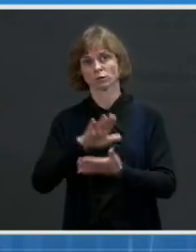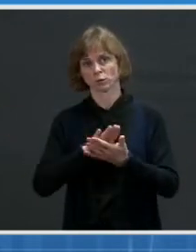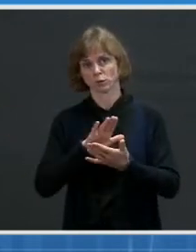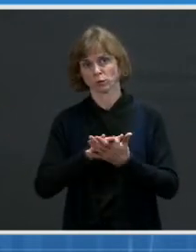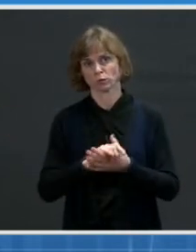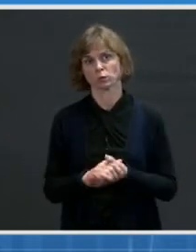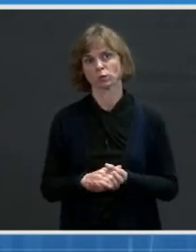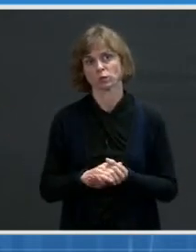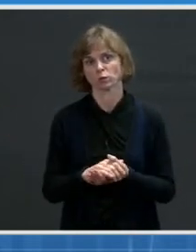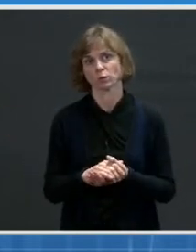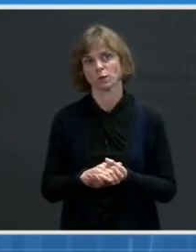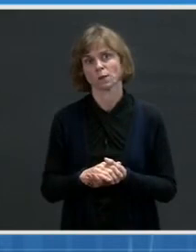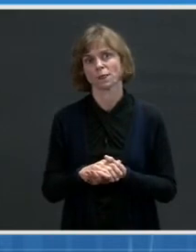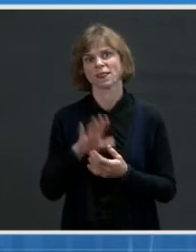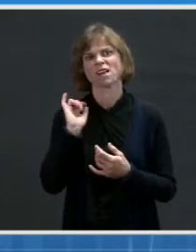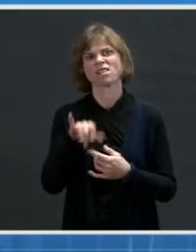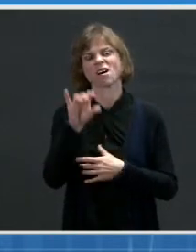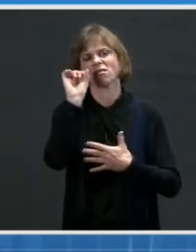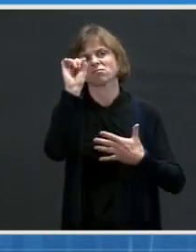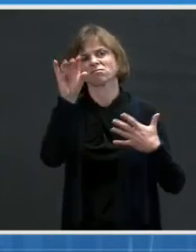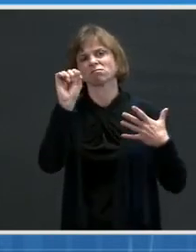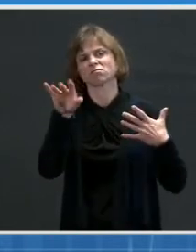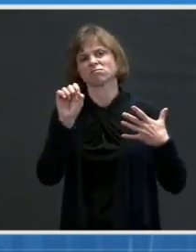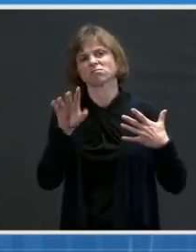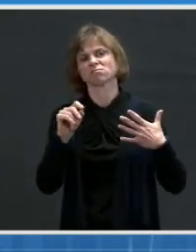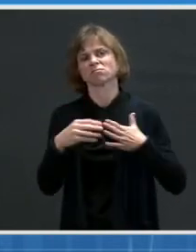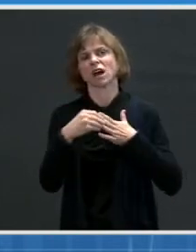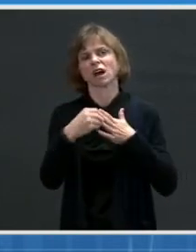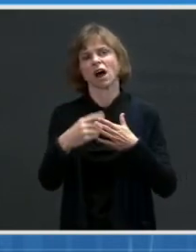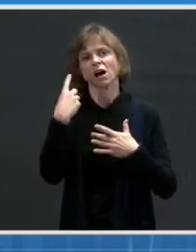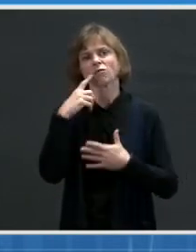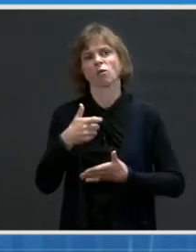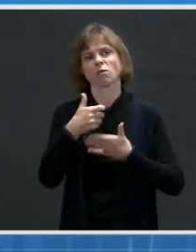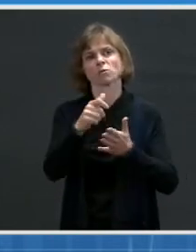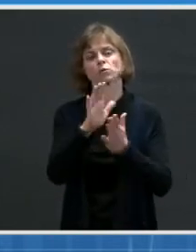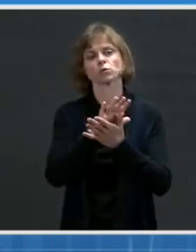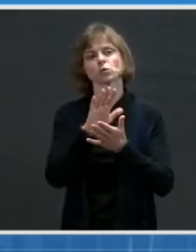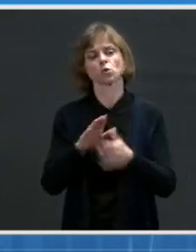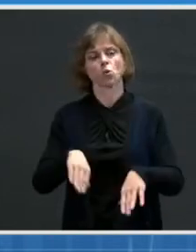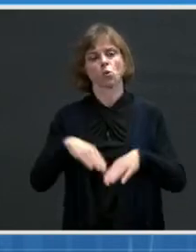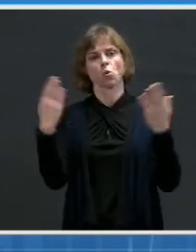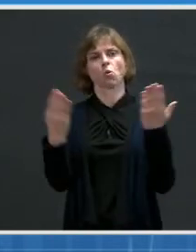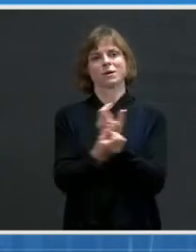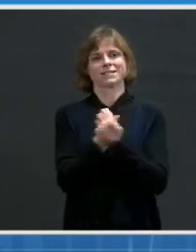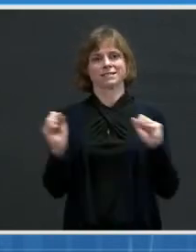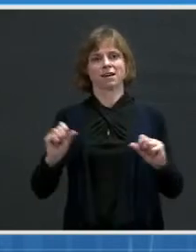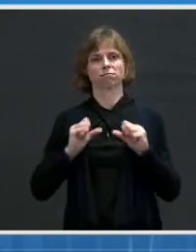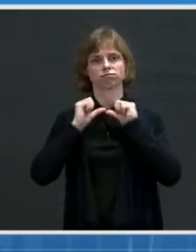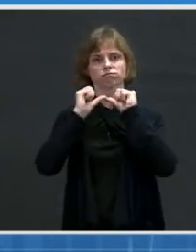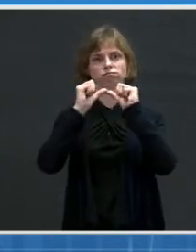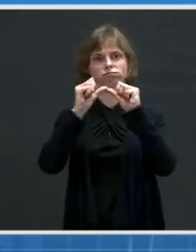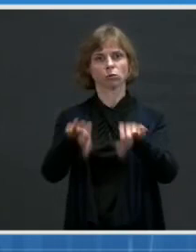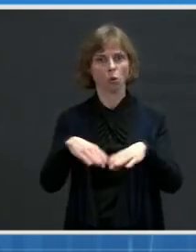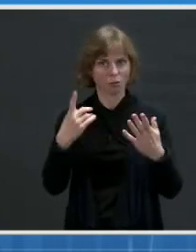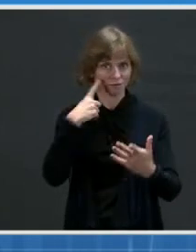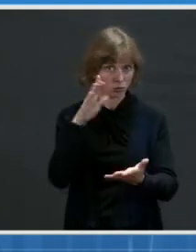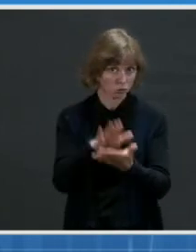long-needed science-based roadmap to help schools open safely and remain open for in-person